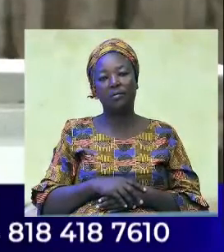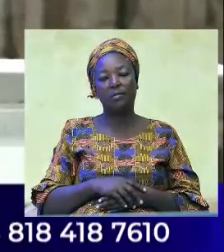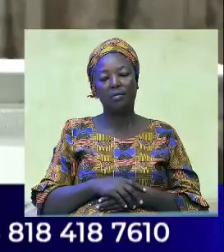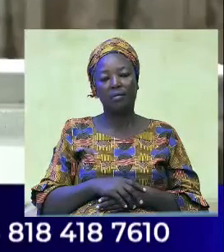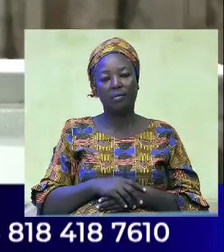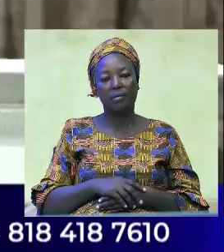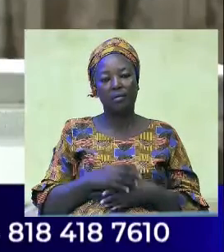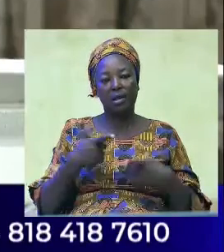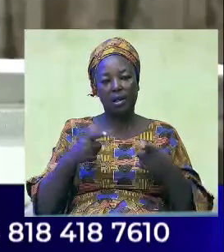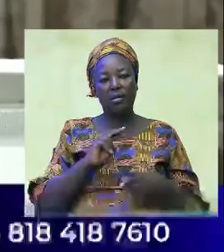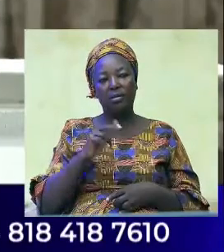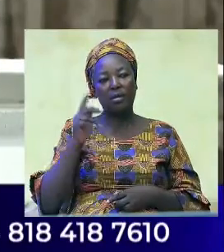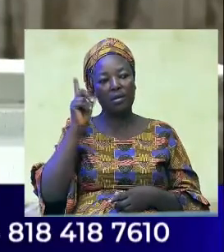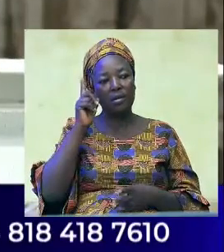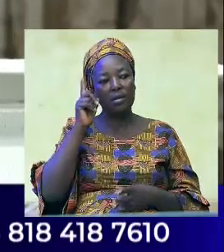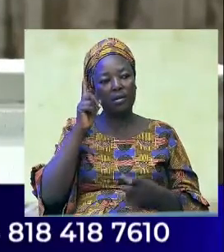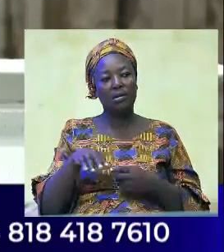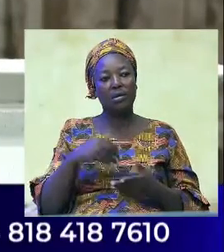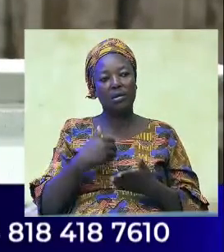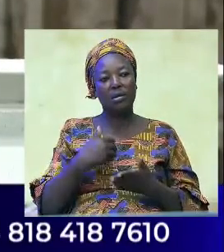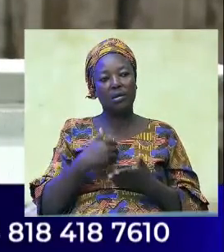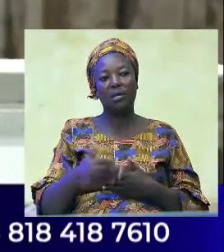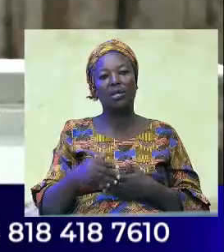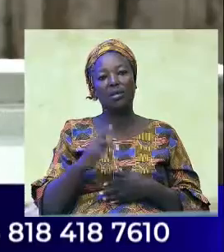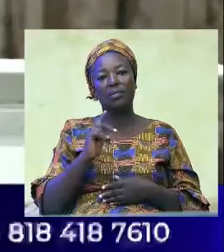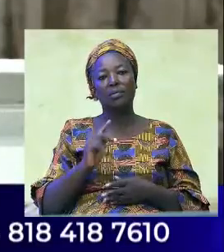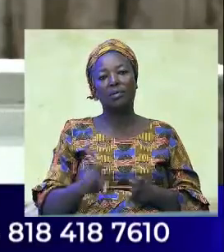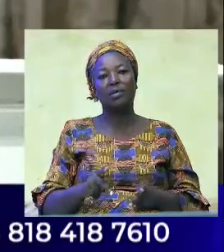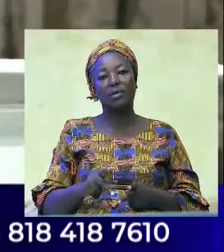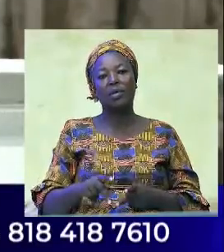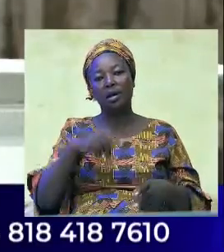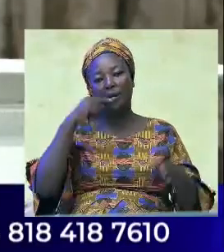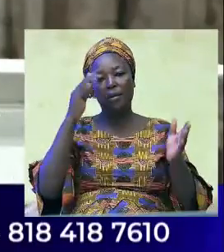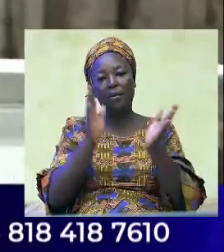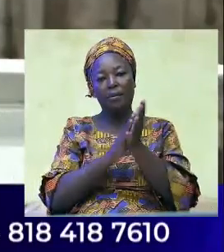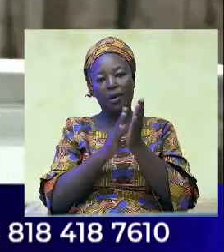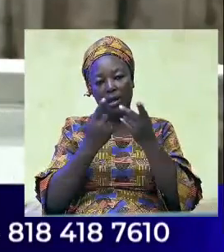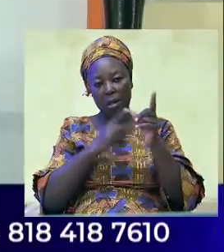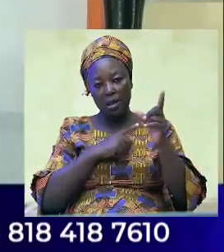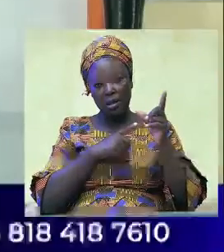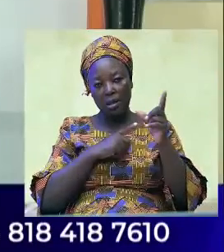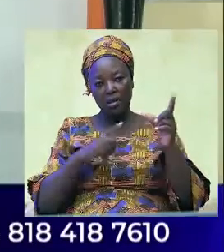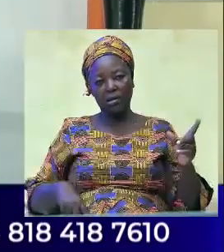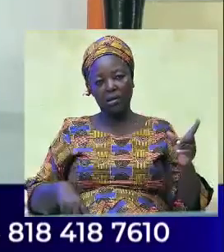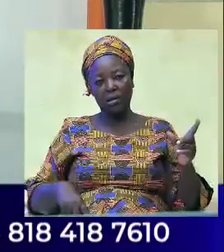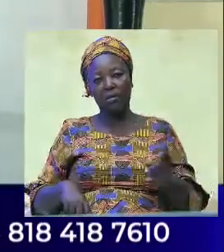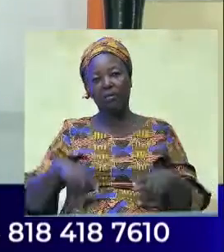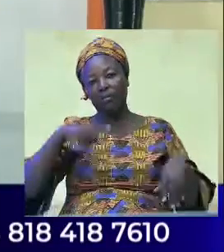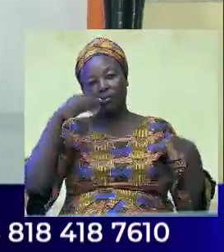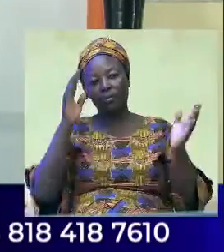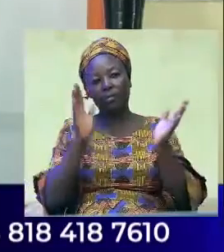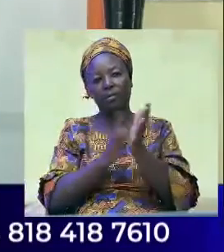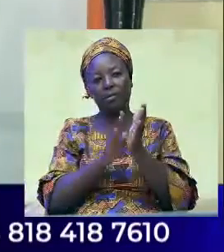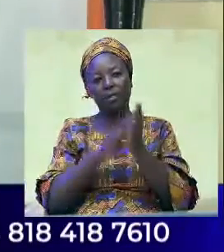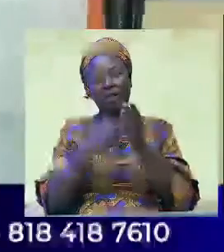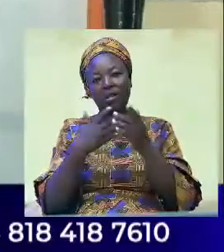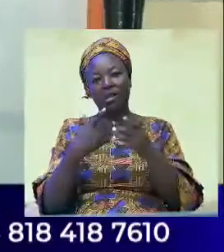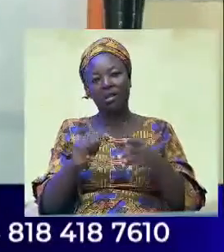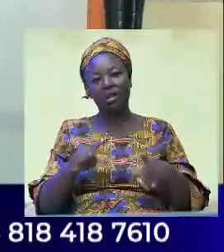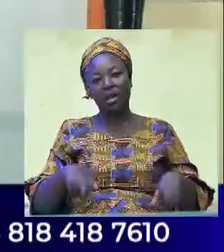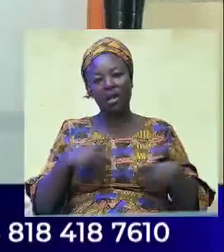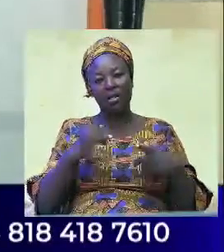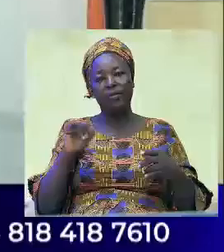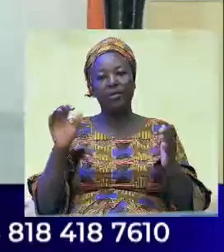the same. Let's listen to the next person, please. Praise the Lord!